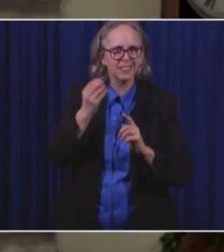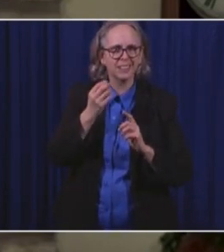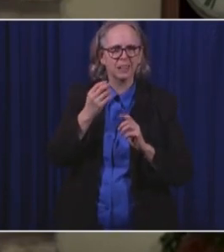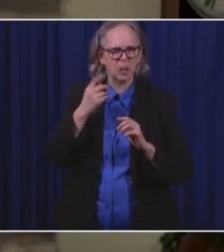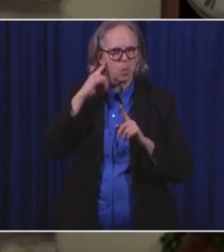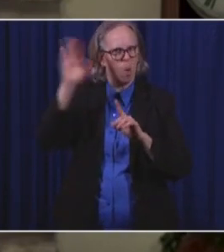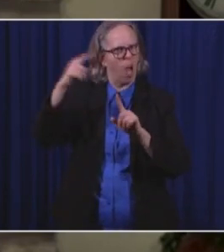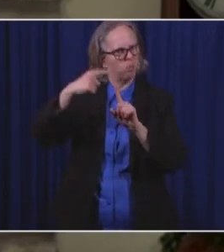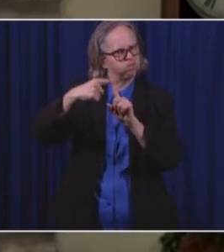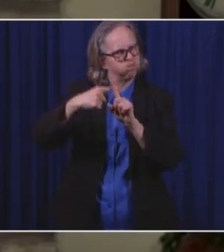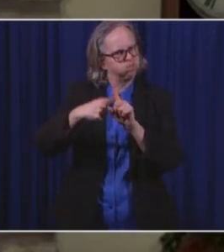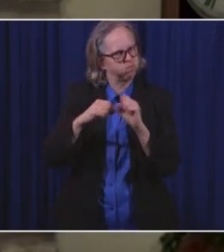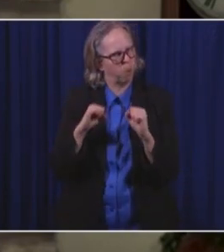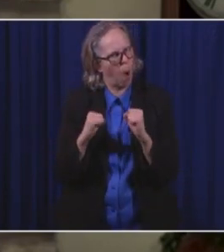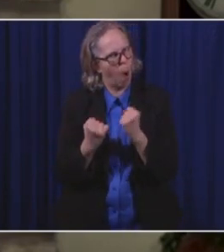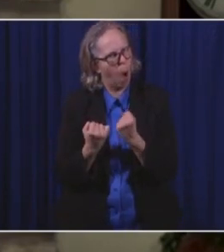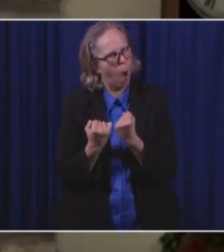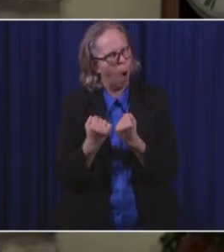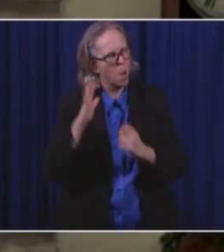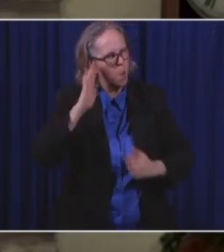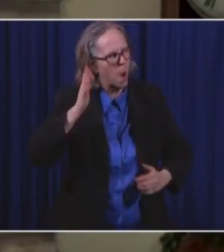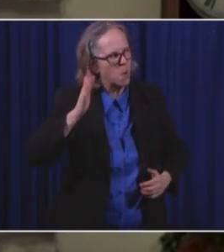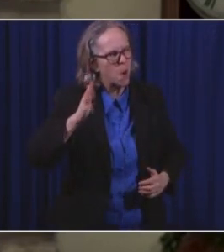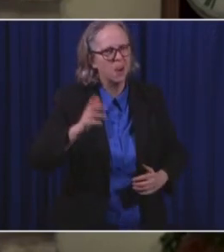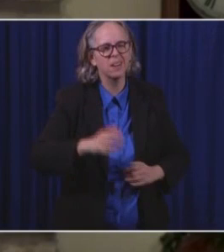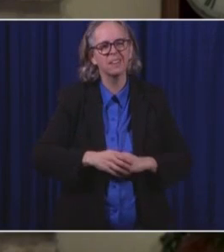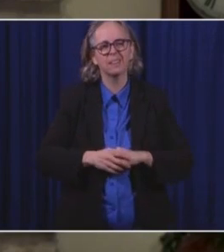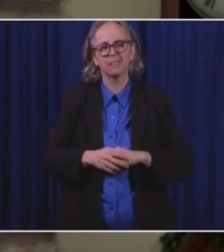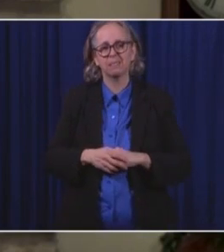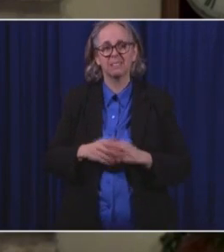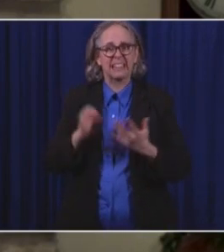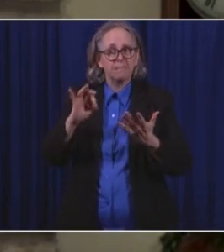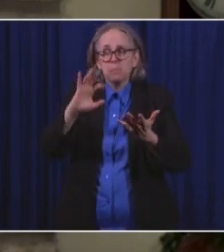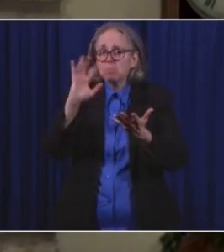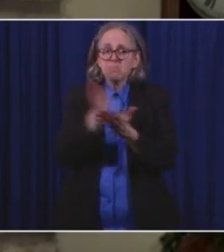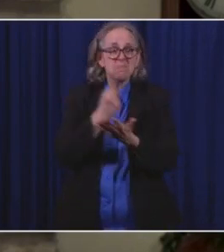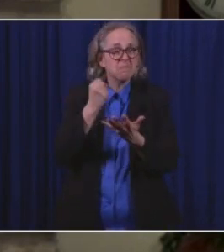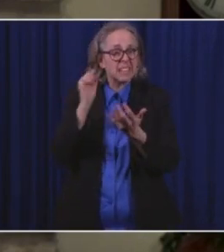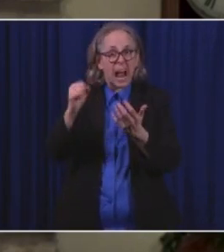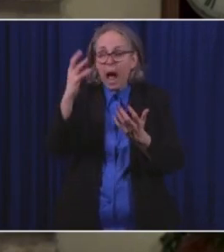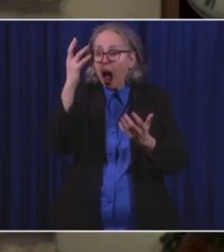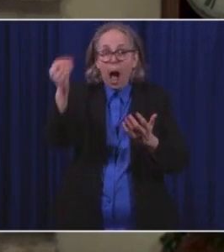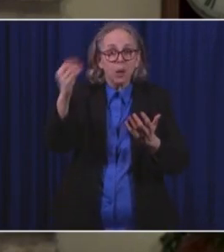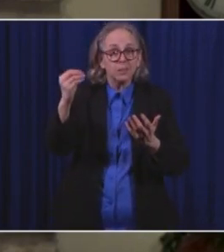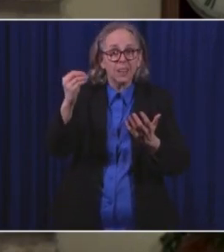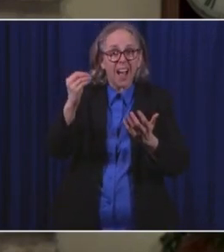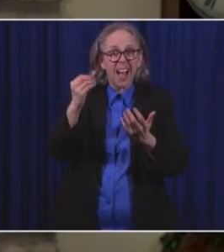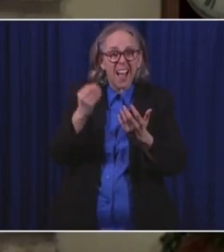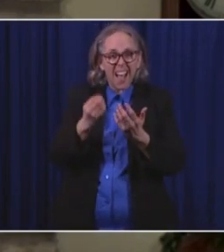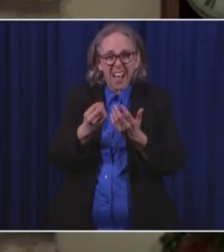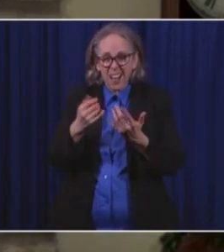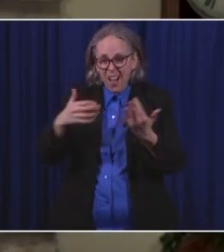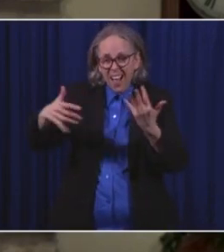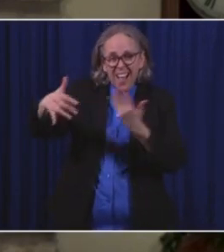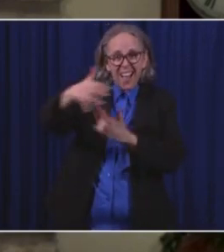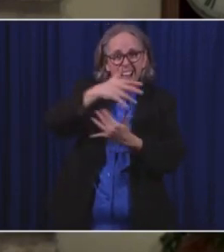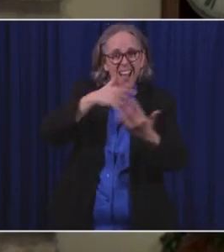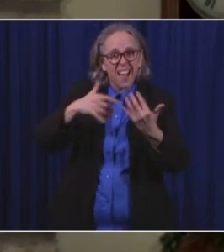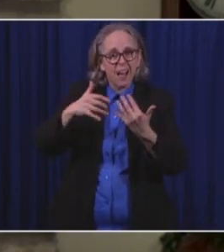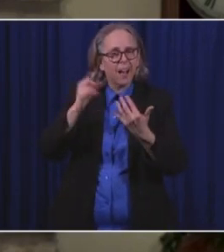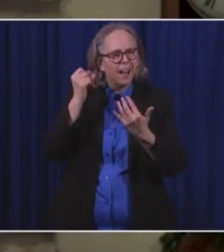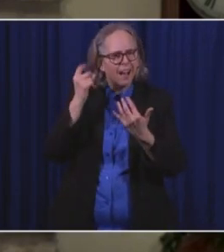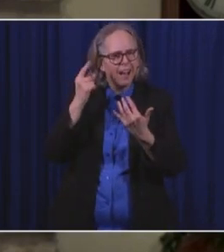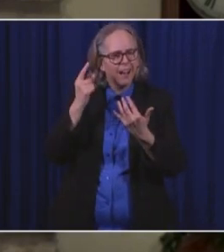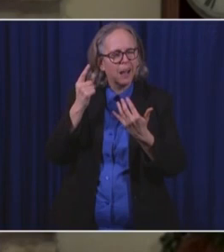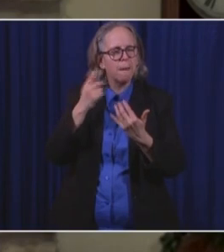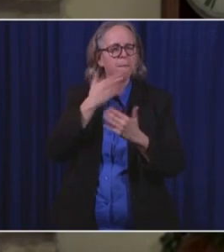But whatever can be done outside, where you've got that air movement, is certainly a lot safer than doing